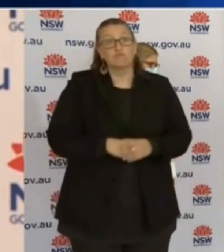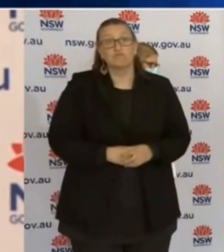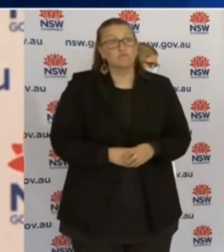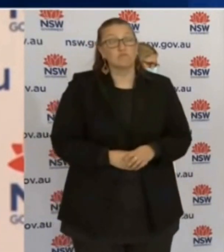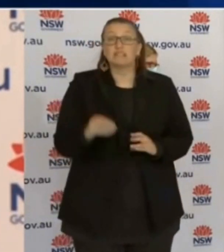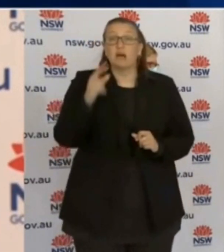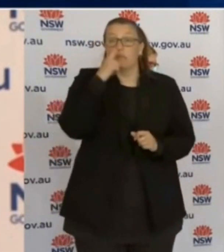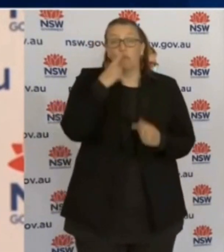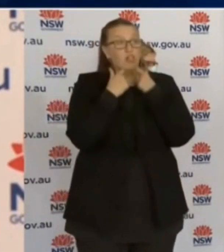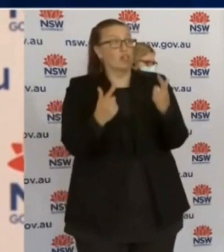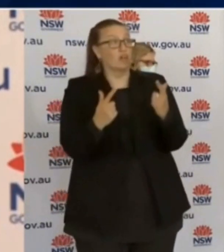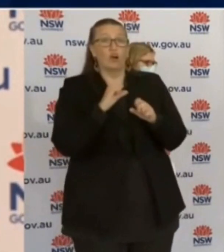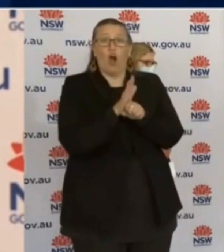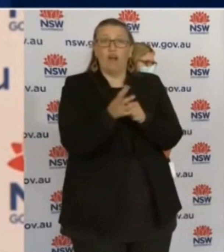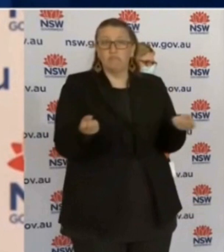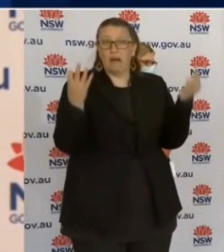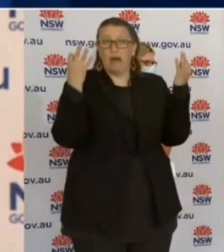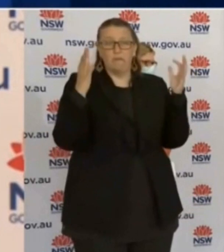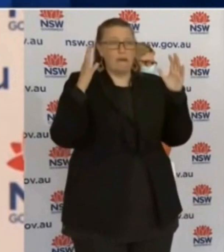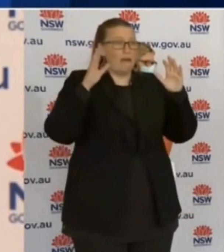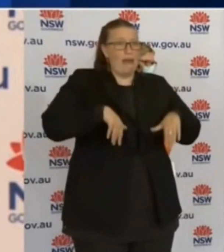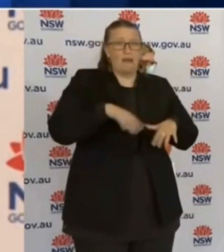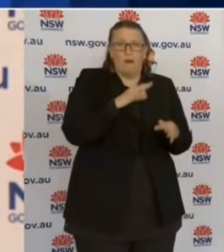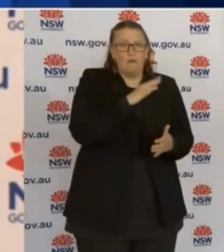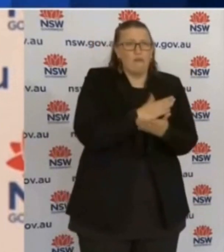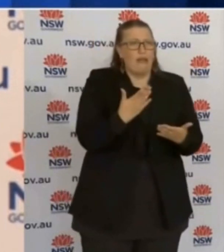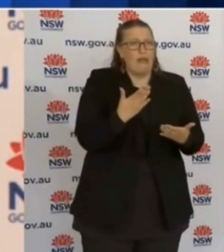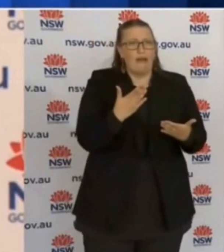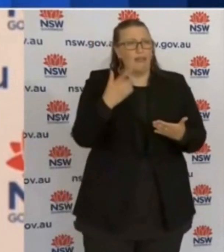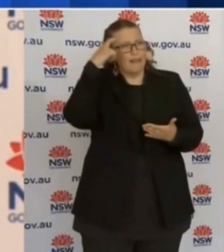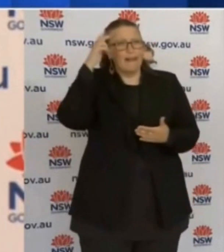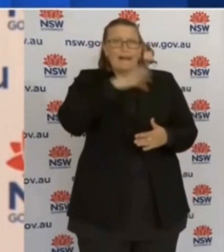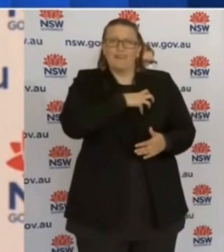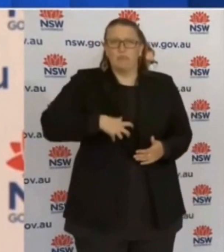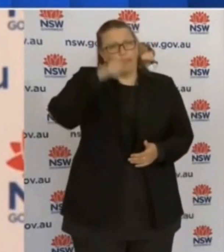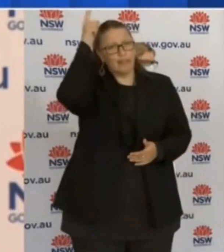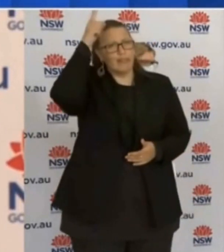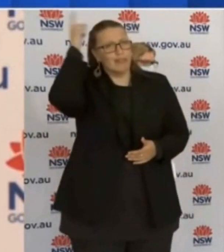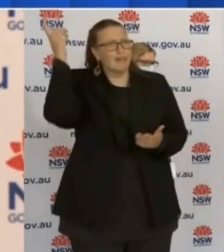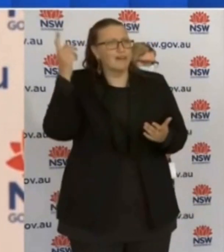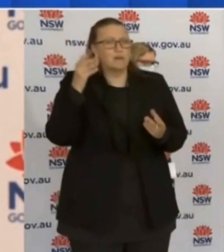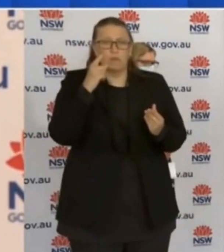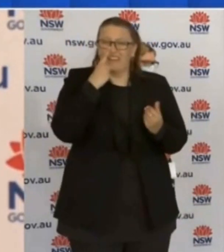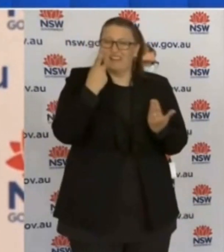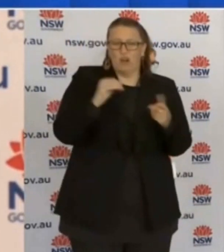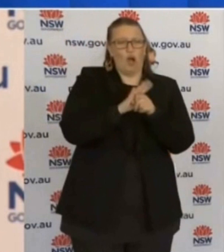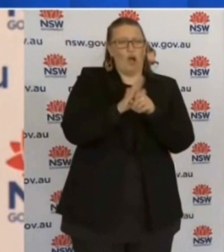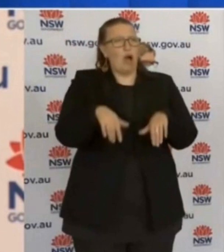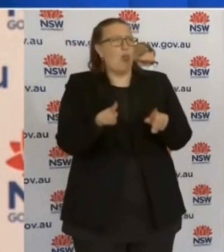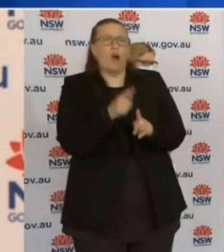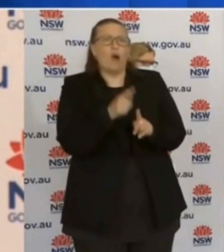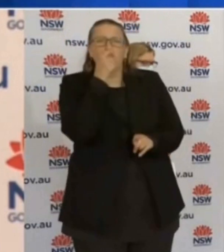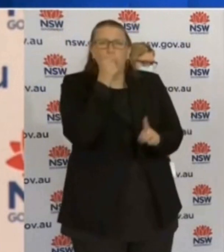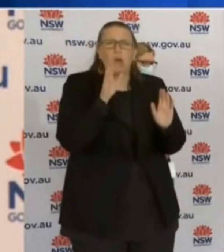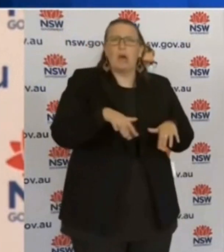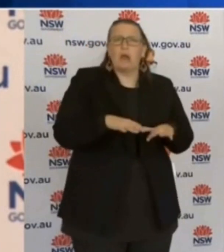serious. Unfortunately, there are still pockets of people who think that this is not a serious illness, who don't believe that they need to follow the health orders, and